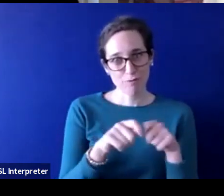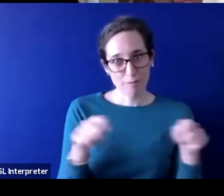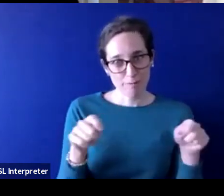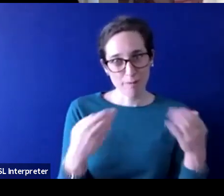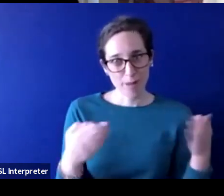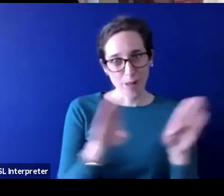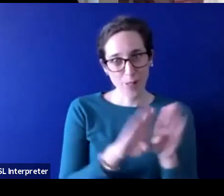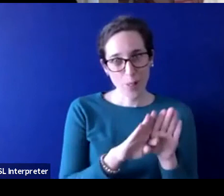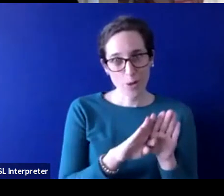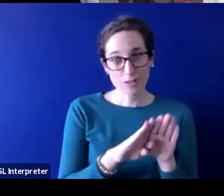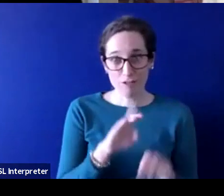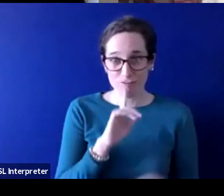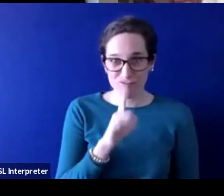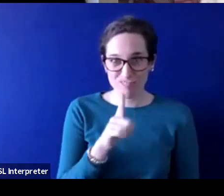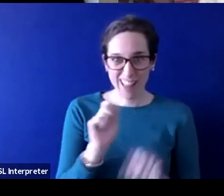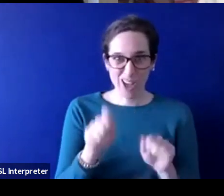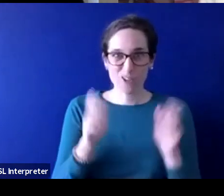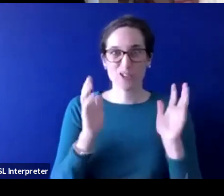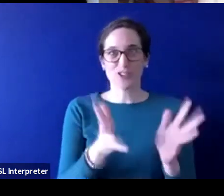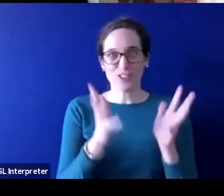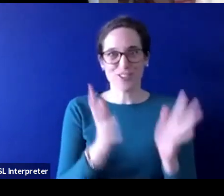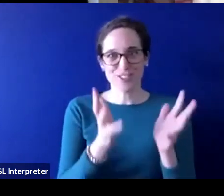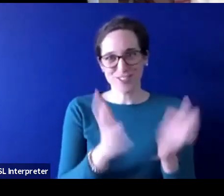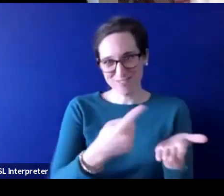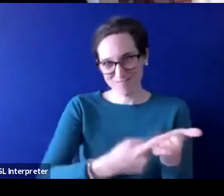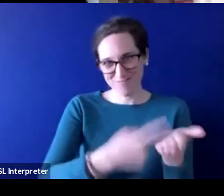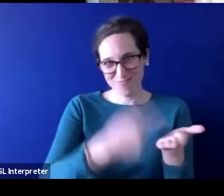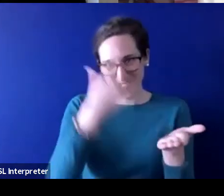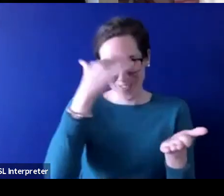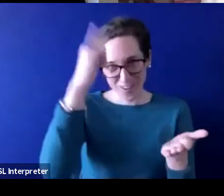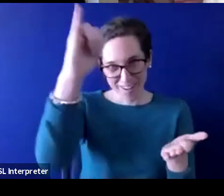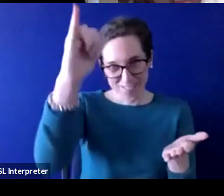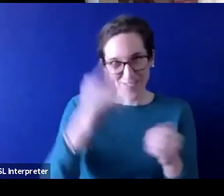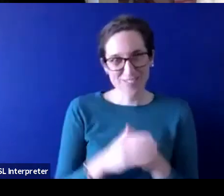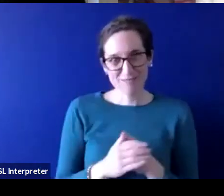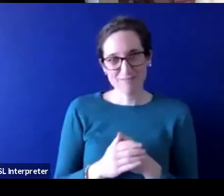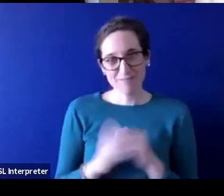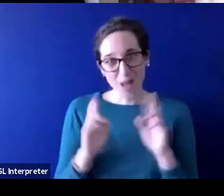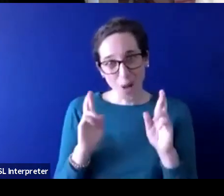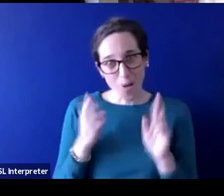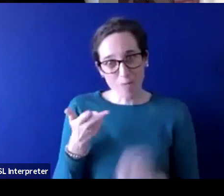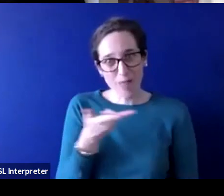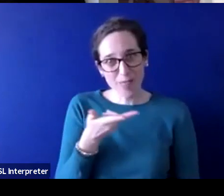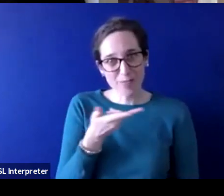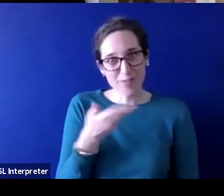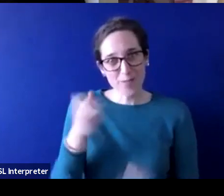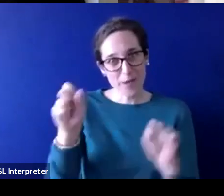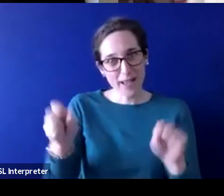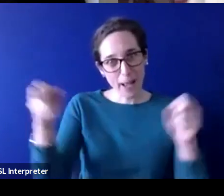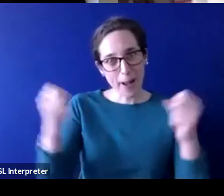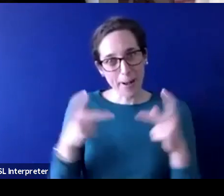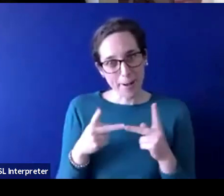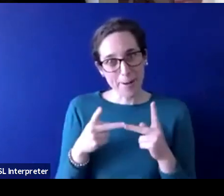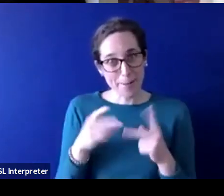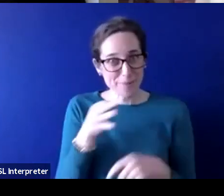of you forever. I really hope that we can have you back at some point again down the road. We'd love to